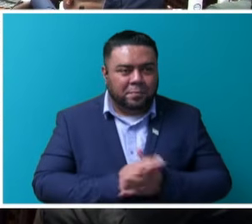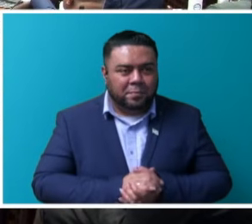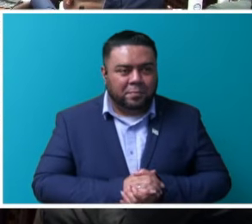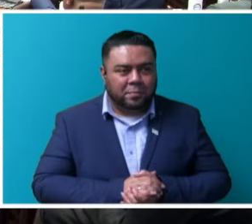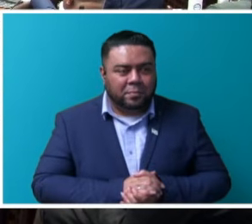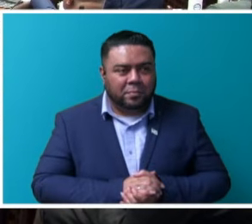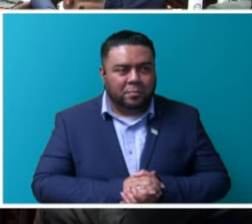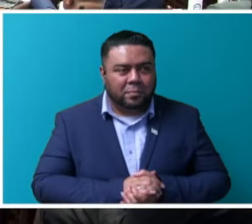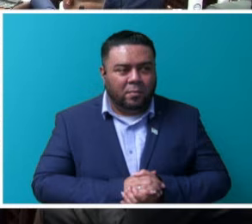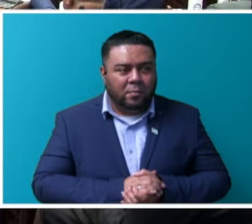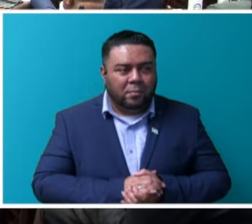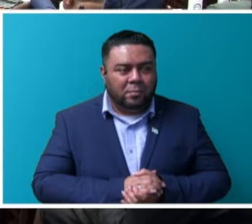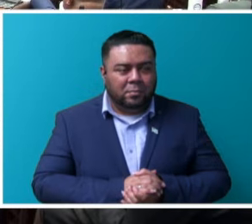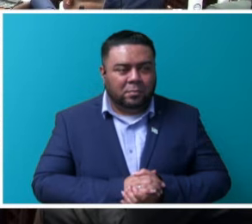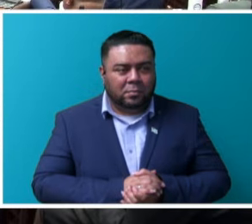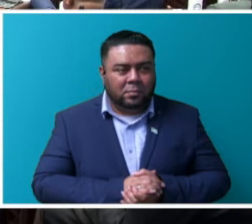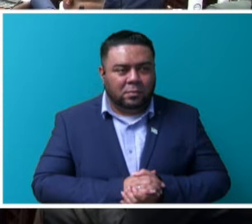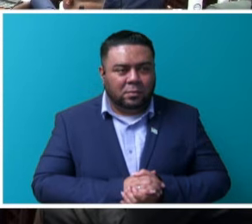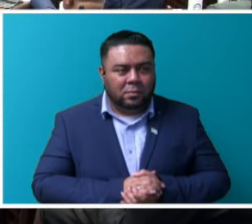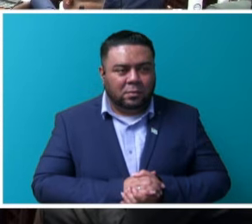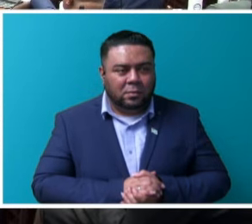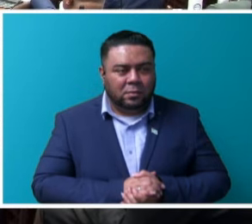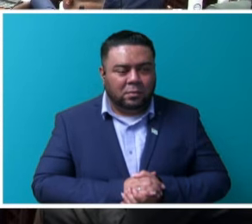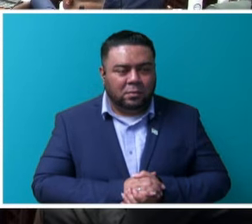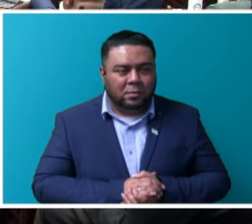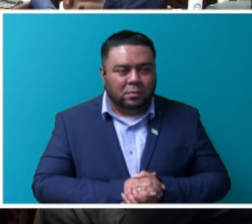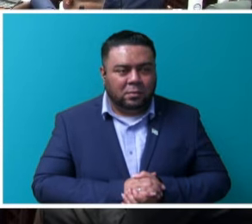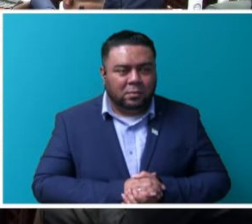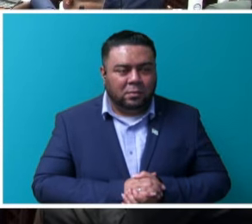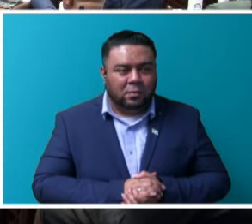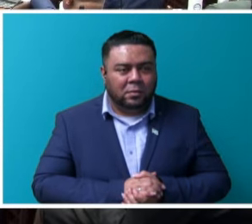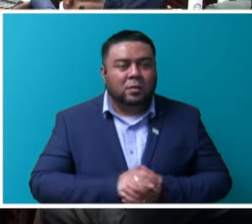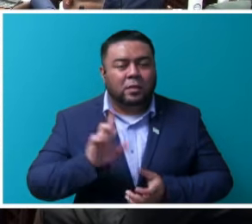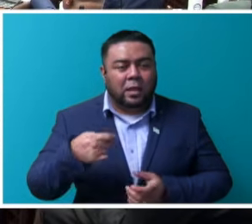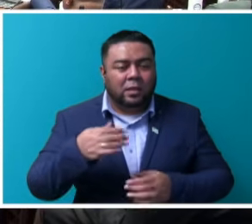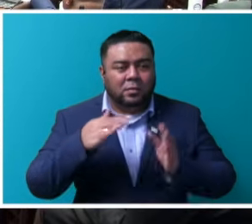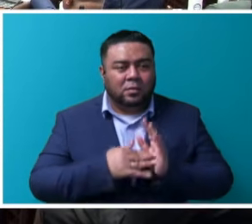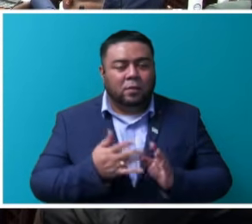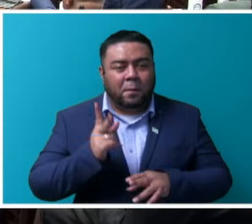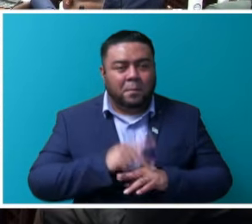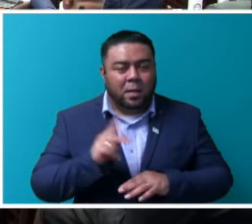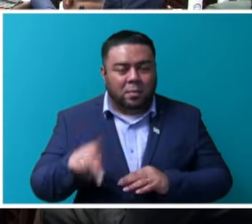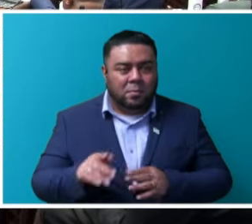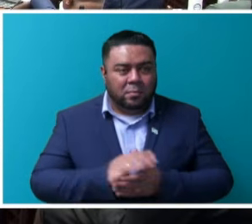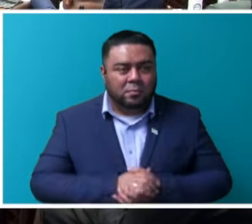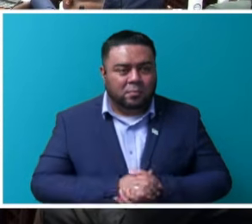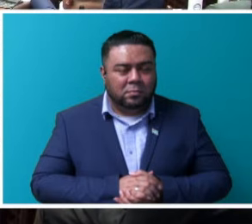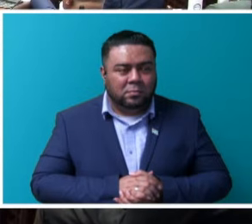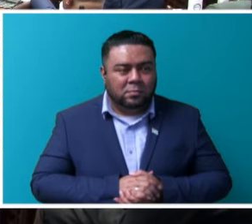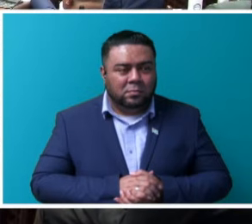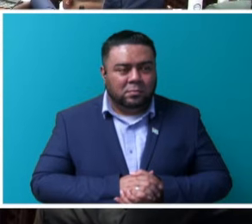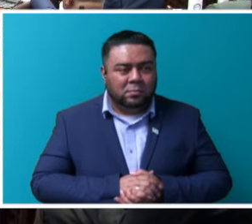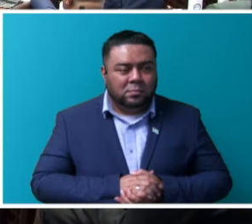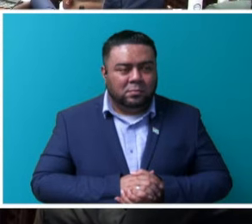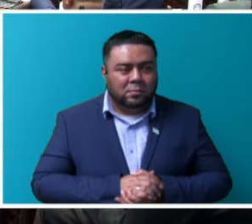noting that they will be discussed in detail during the next sitting of Parliament, noting that the